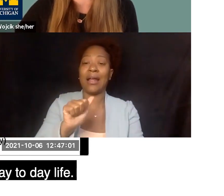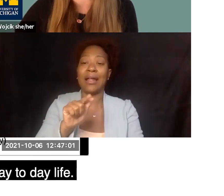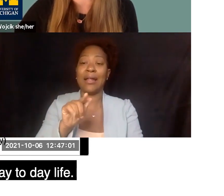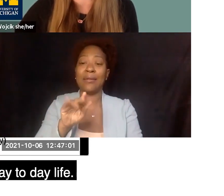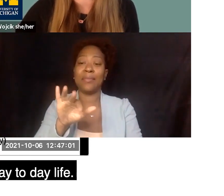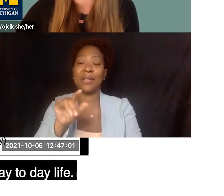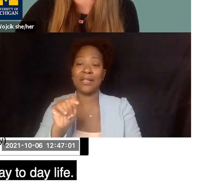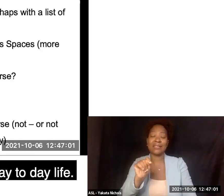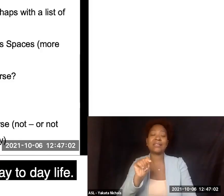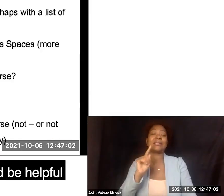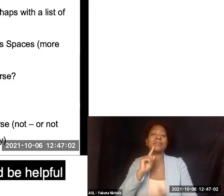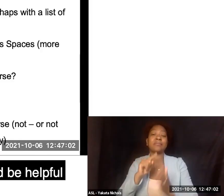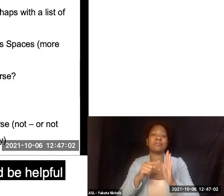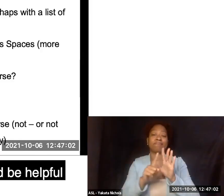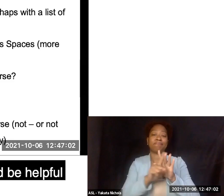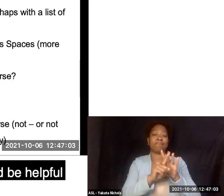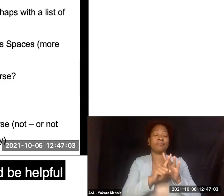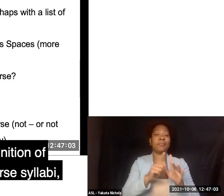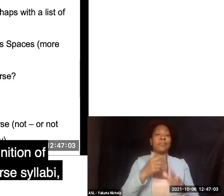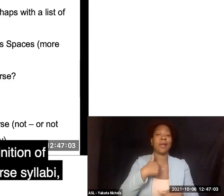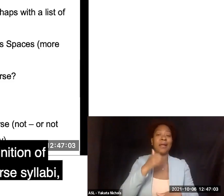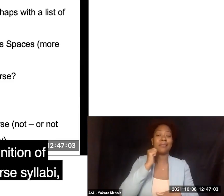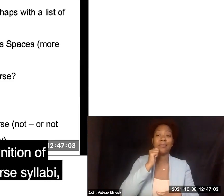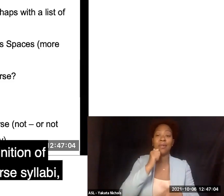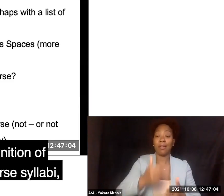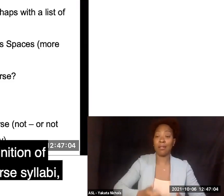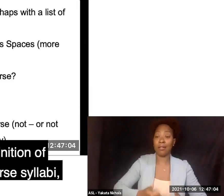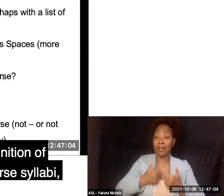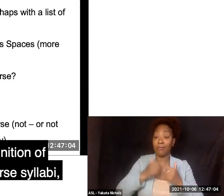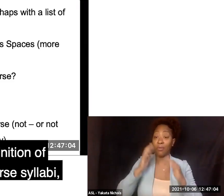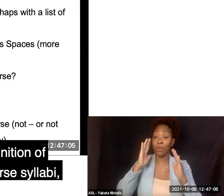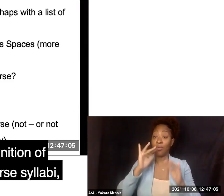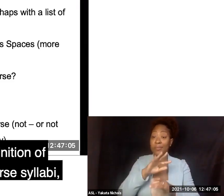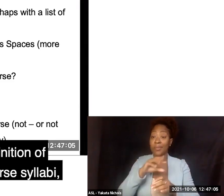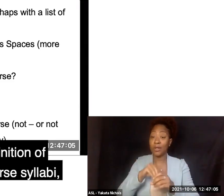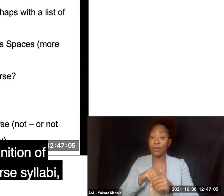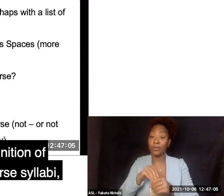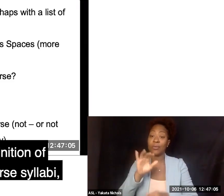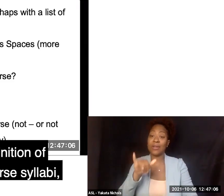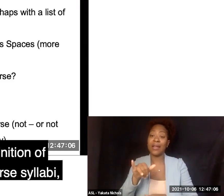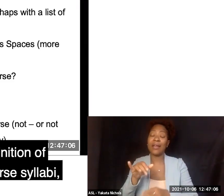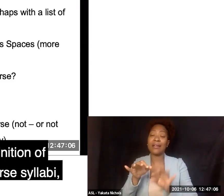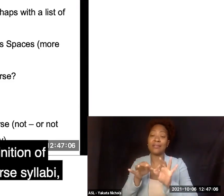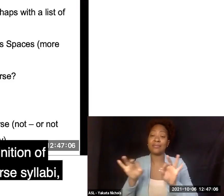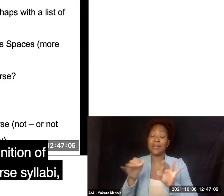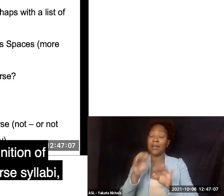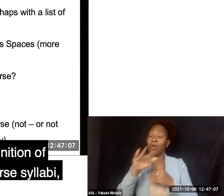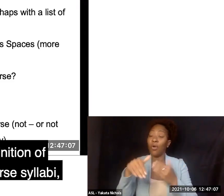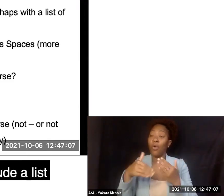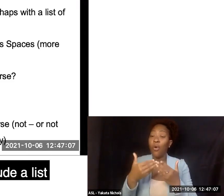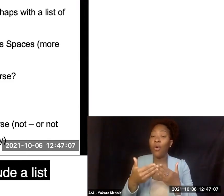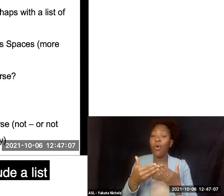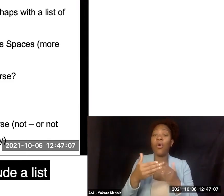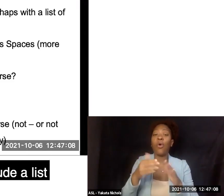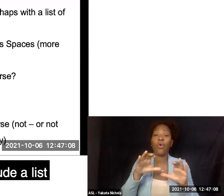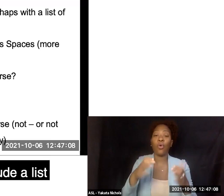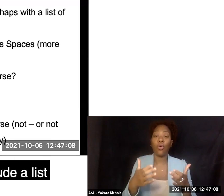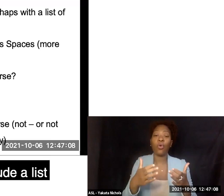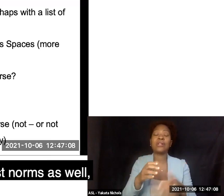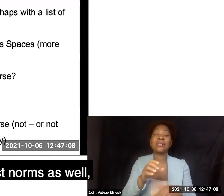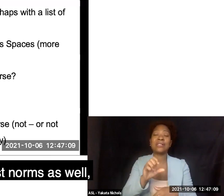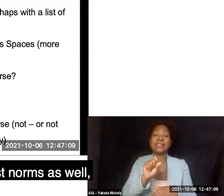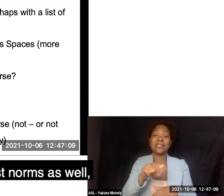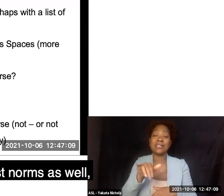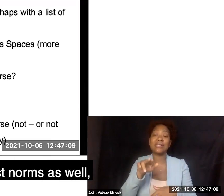my day-to-day life. We believe it would be helpful to include a definition of ableism on all course syllabi and maybe include